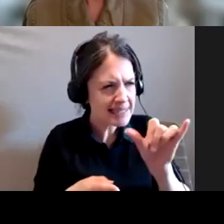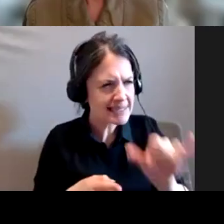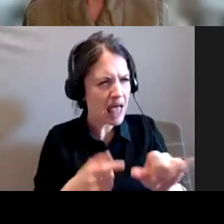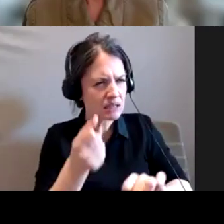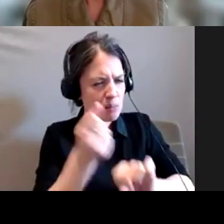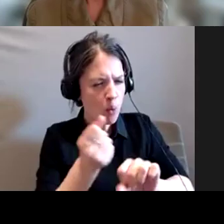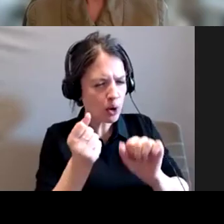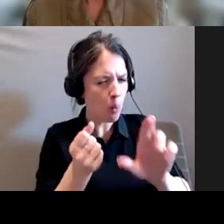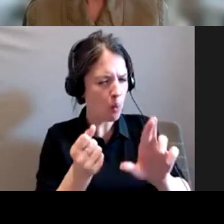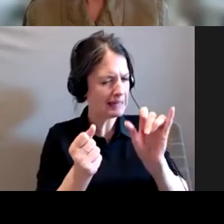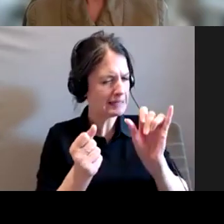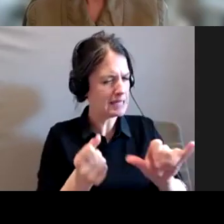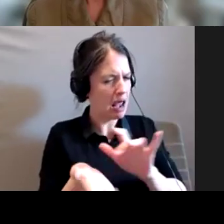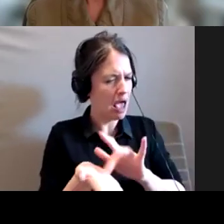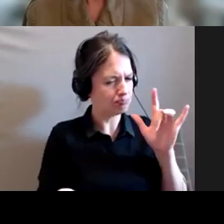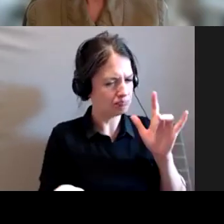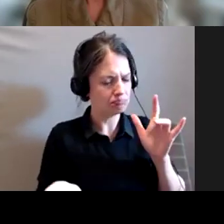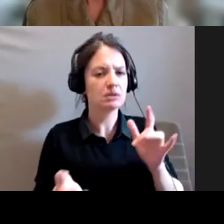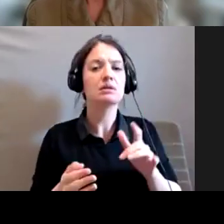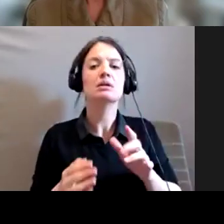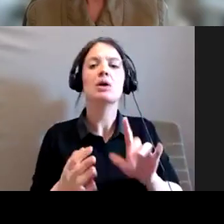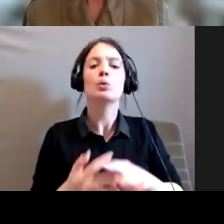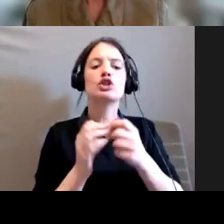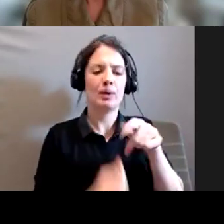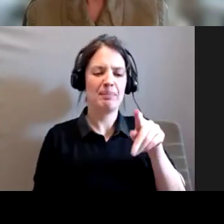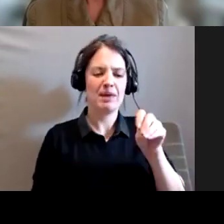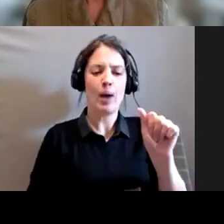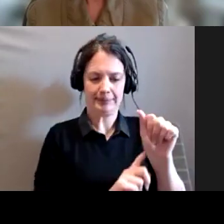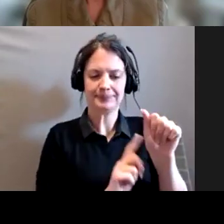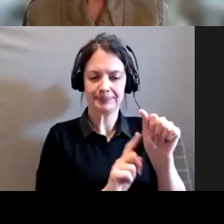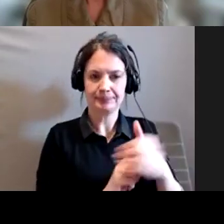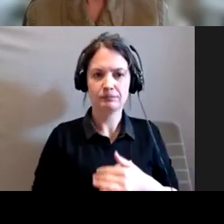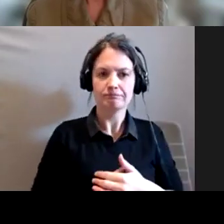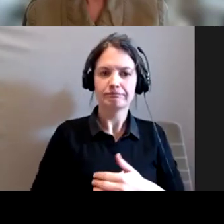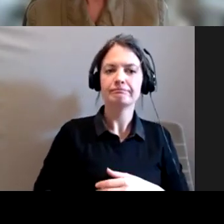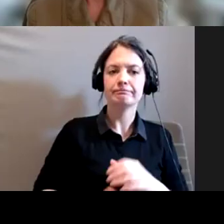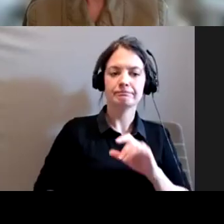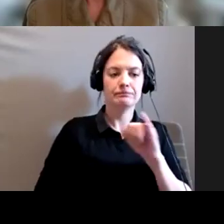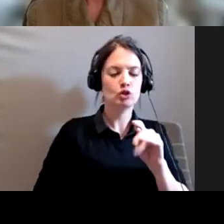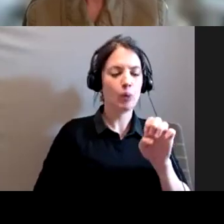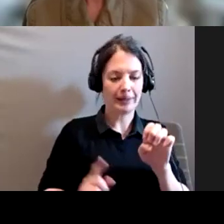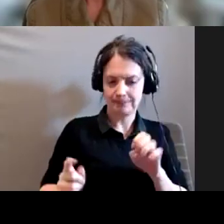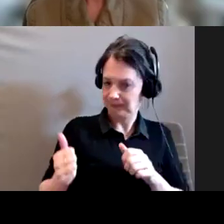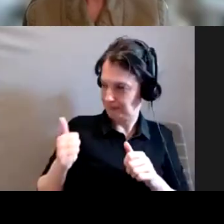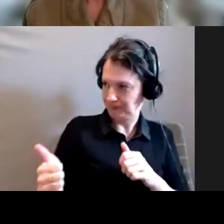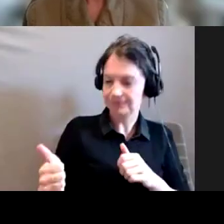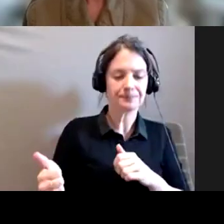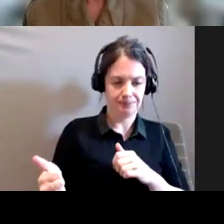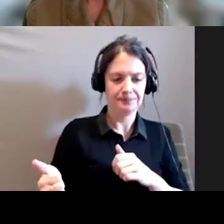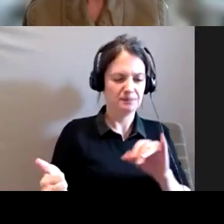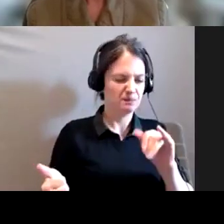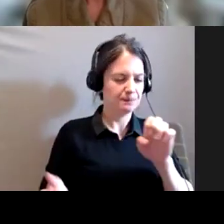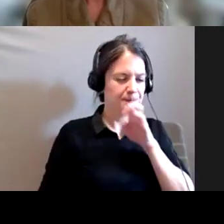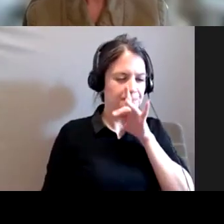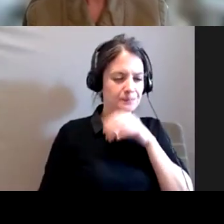in some cases. But let's start with the powers of attorney. Okay, thanks, Benedict. So, from the perspective of the Alberta